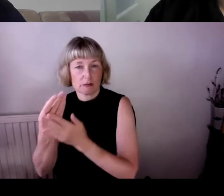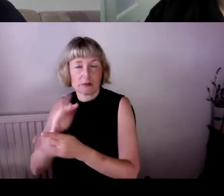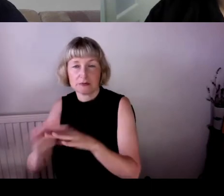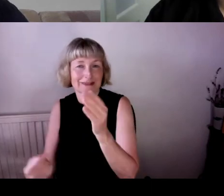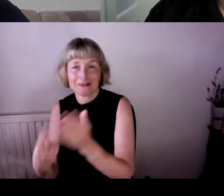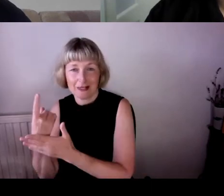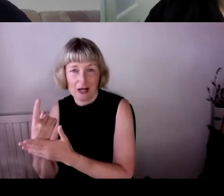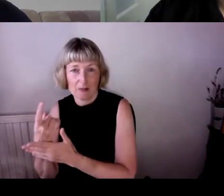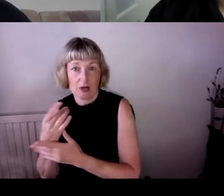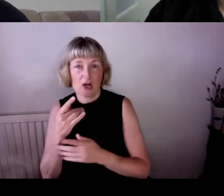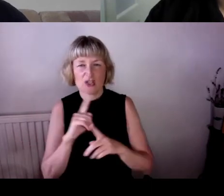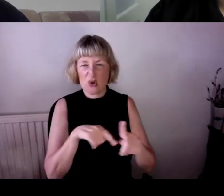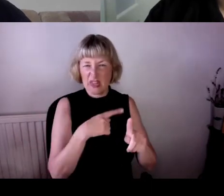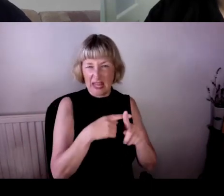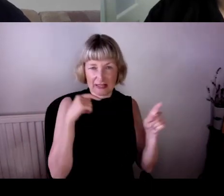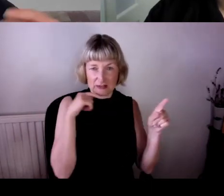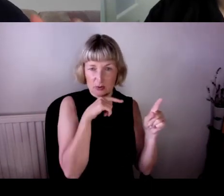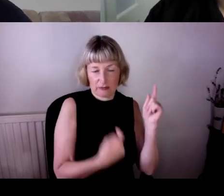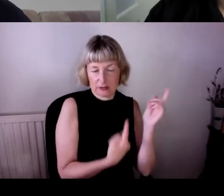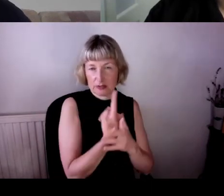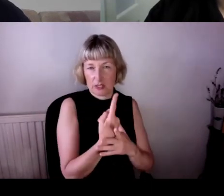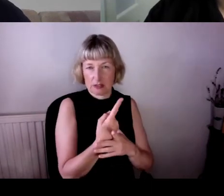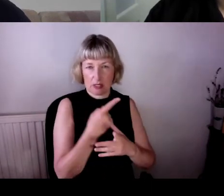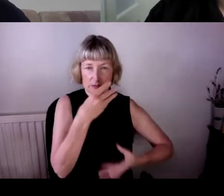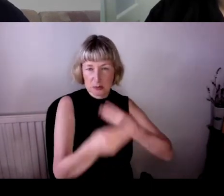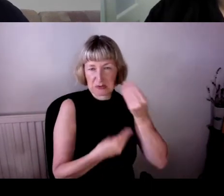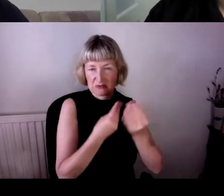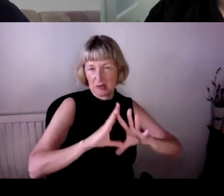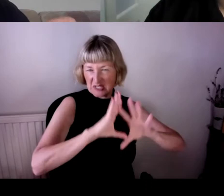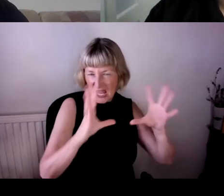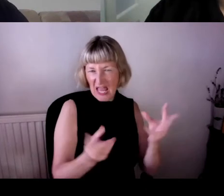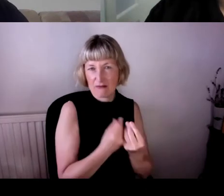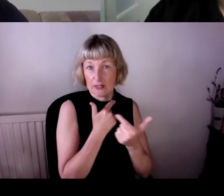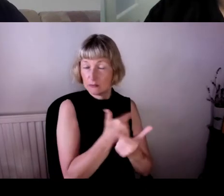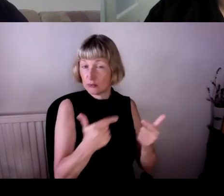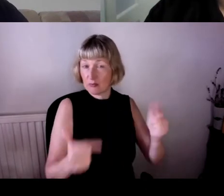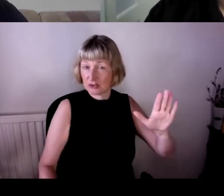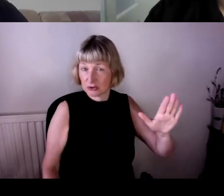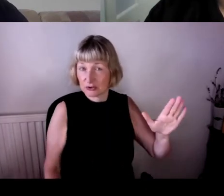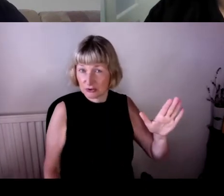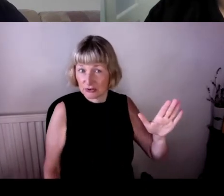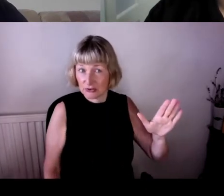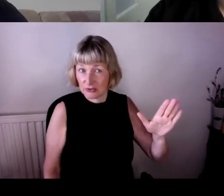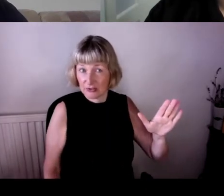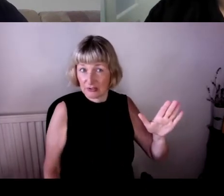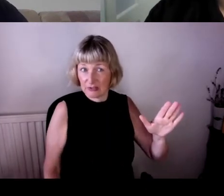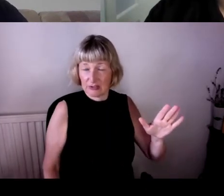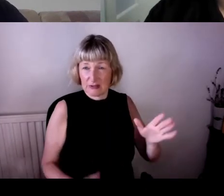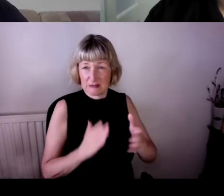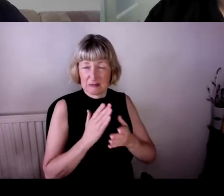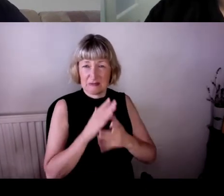over-describing horribly. He was, every single thing that she was doing, he was over-describing, to the extent that it was almost a sort